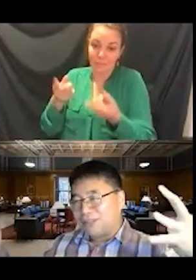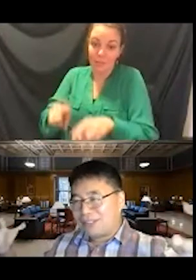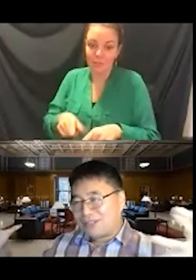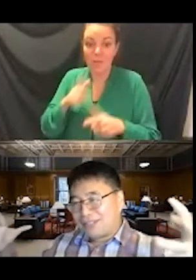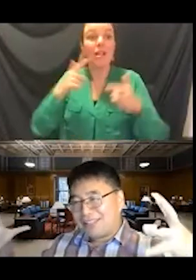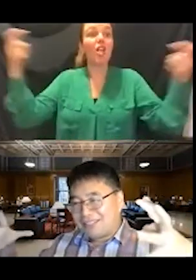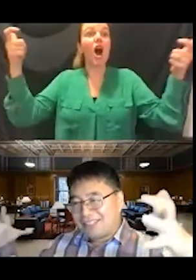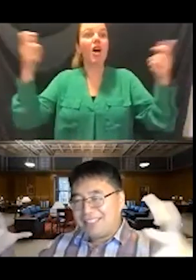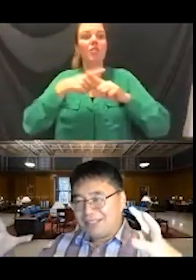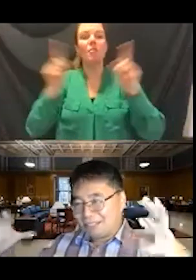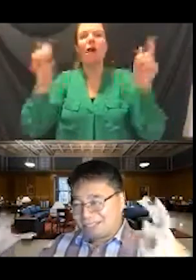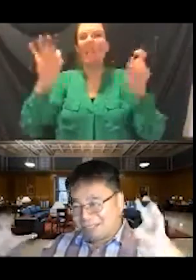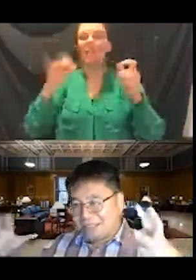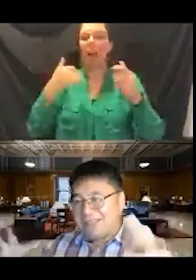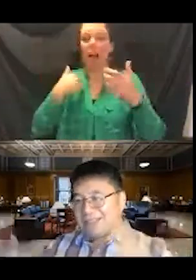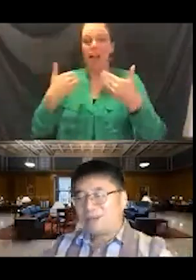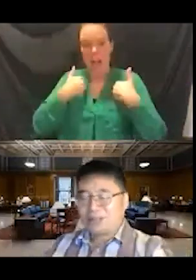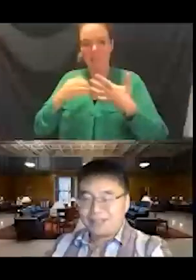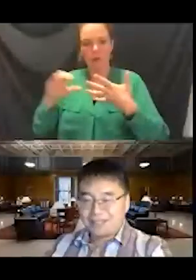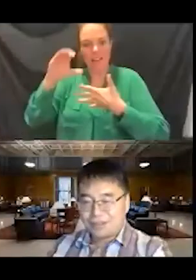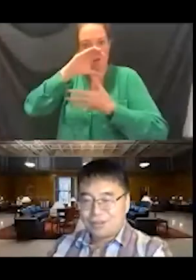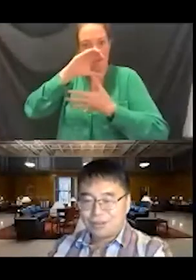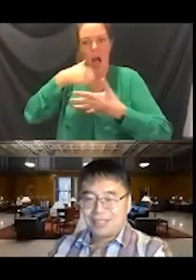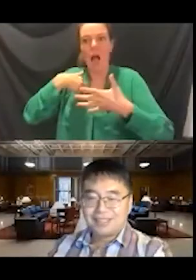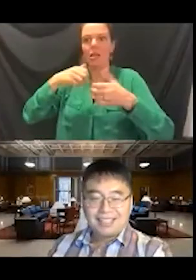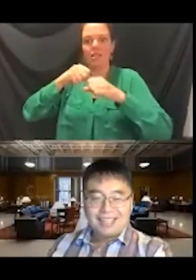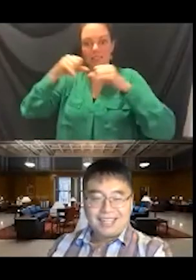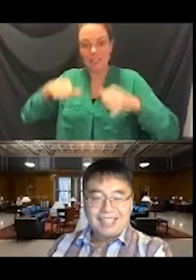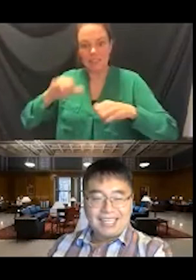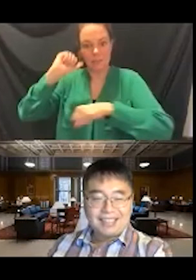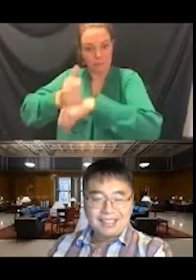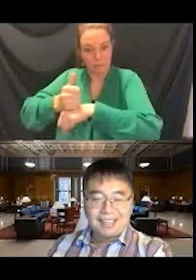once you start trying to get, some systematic organization to it,